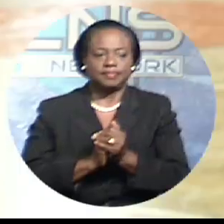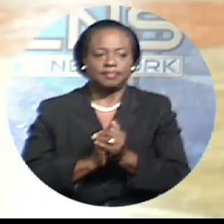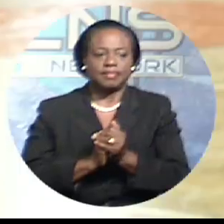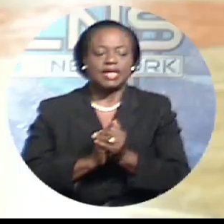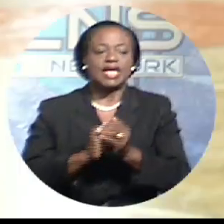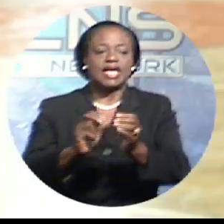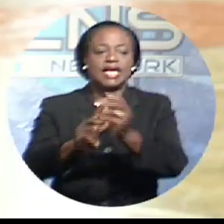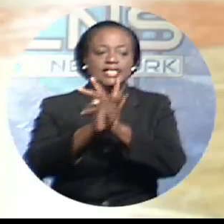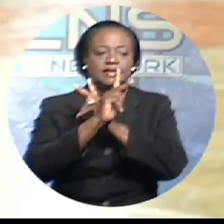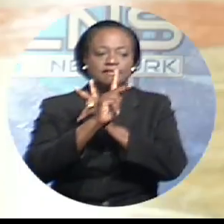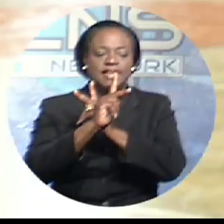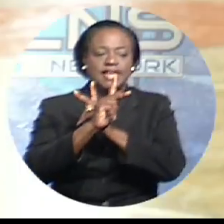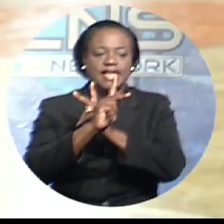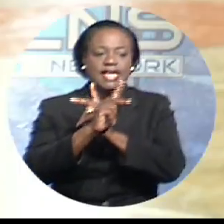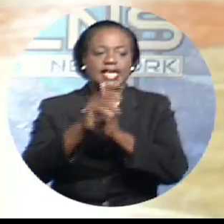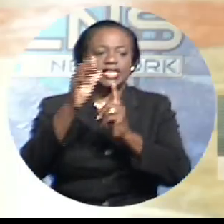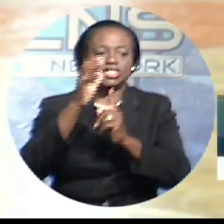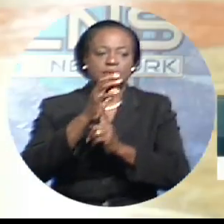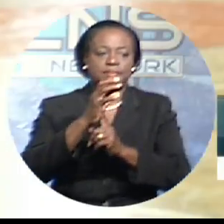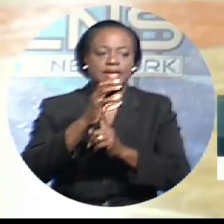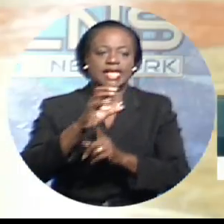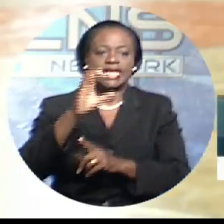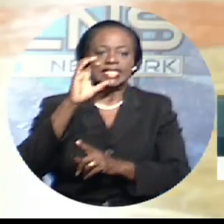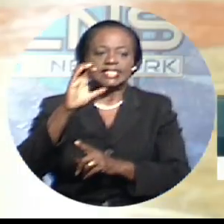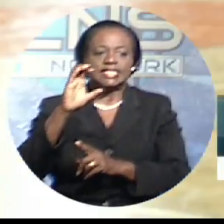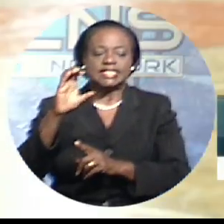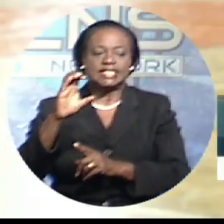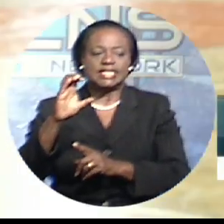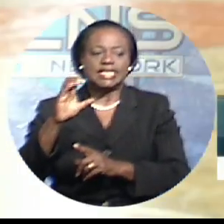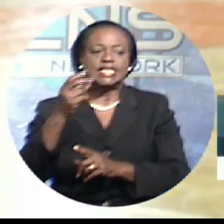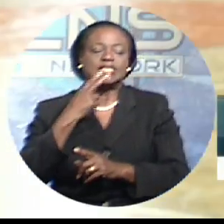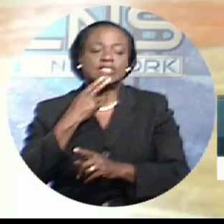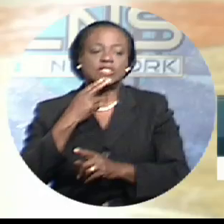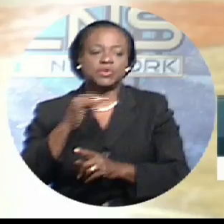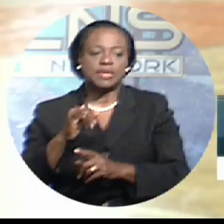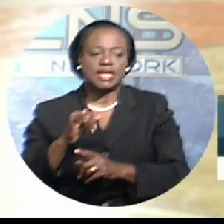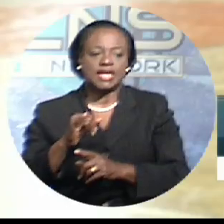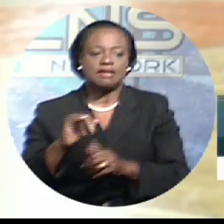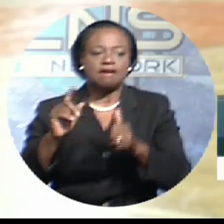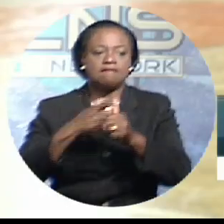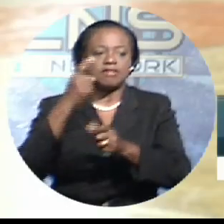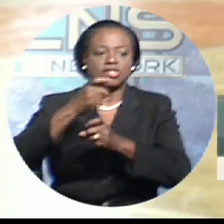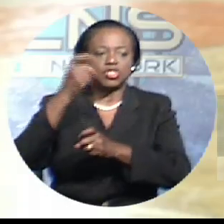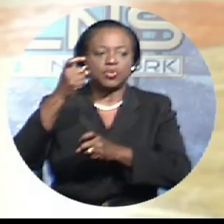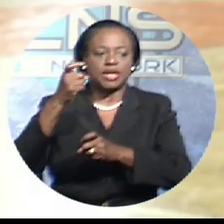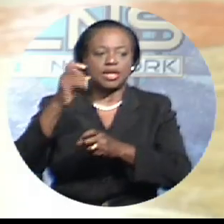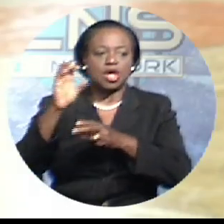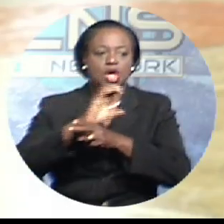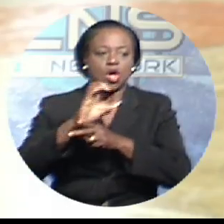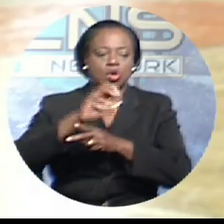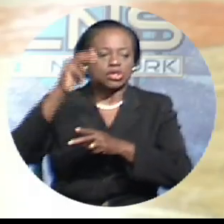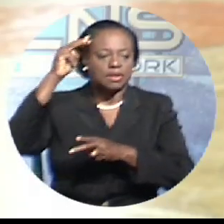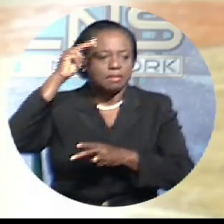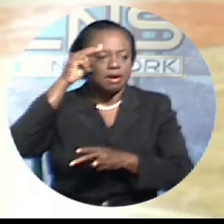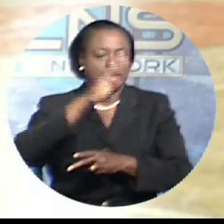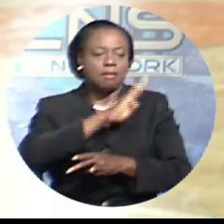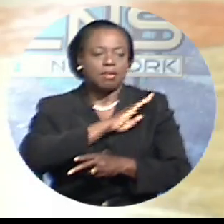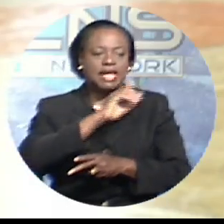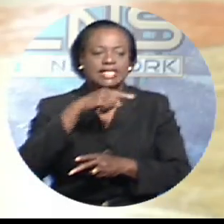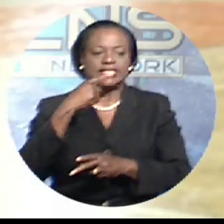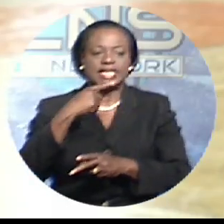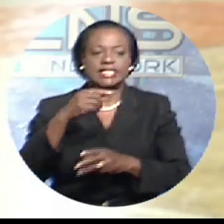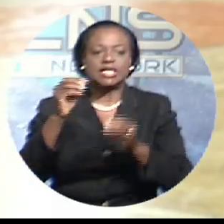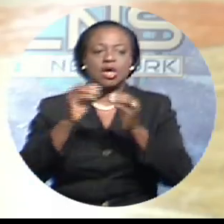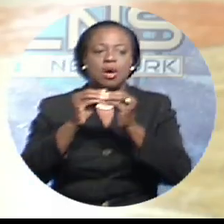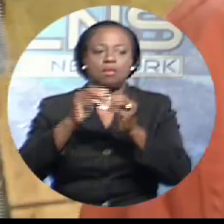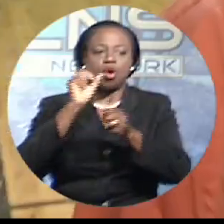Defending champions, the CC Sweden Cobras netted their first win of the tournament, but Coach Mario Bolag says more work is needed if they are going to go back